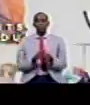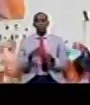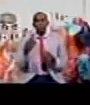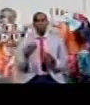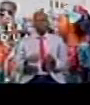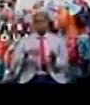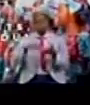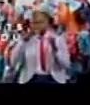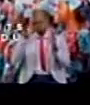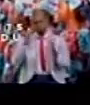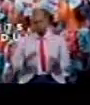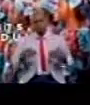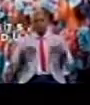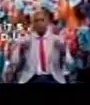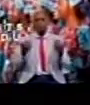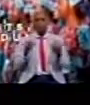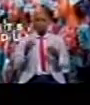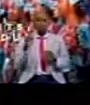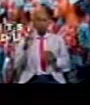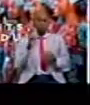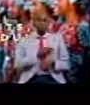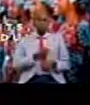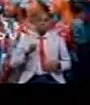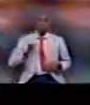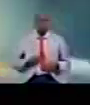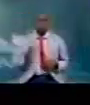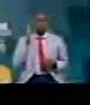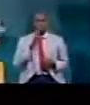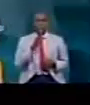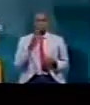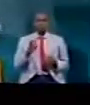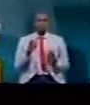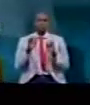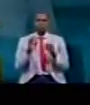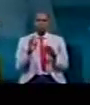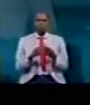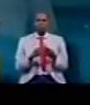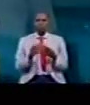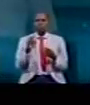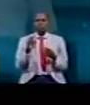when people will hold, later the person that they borrow from come.